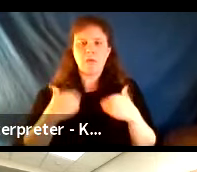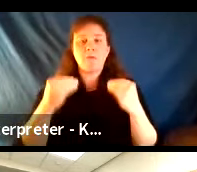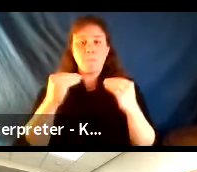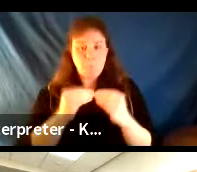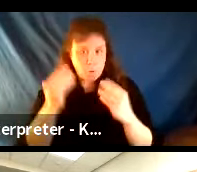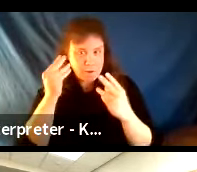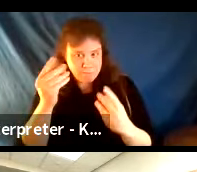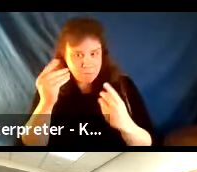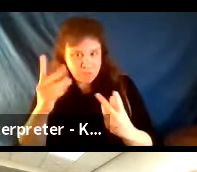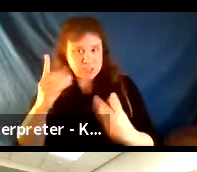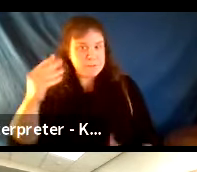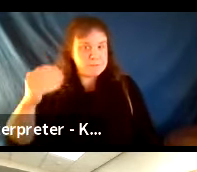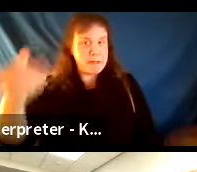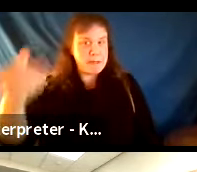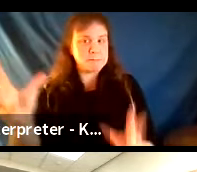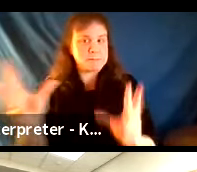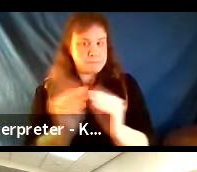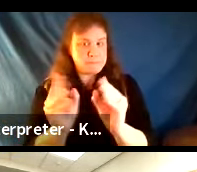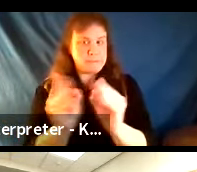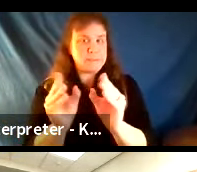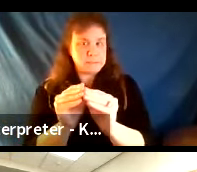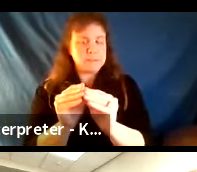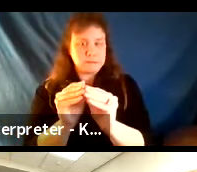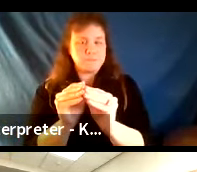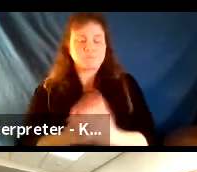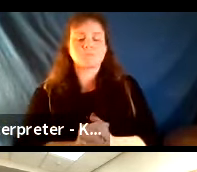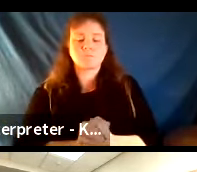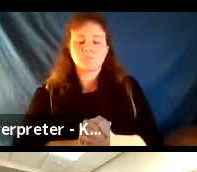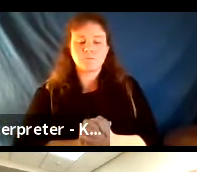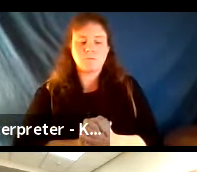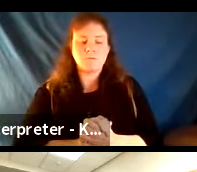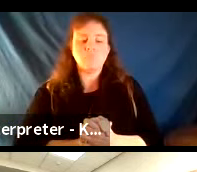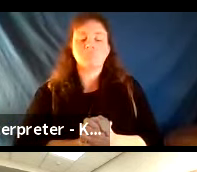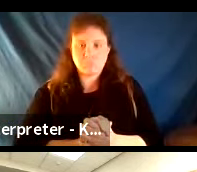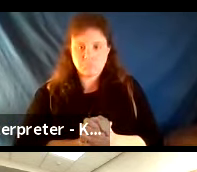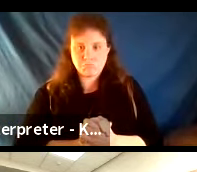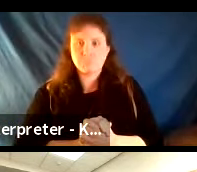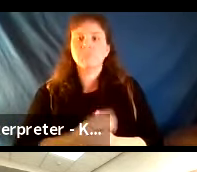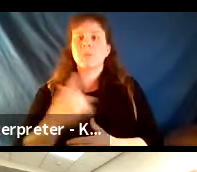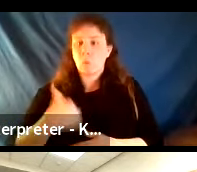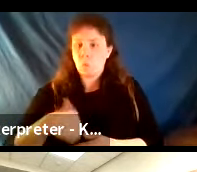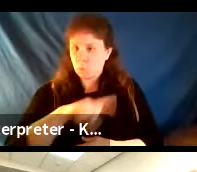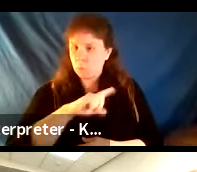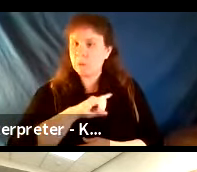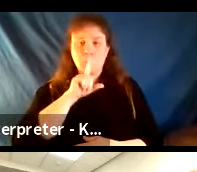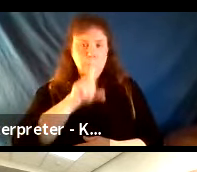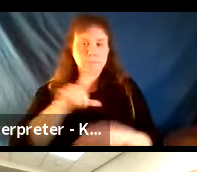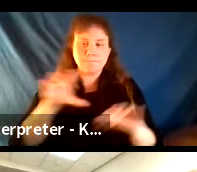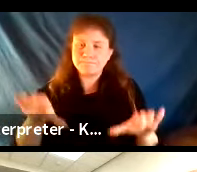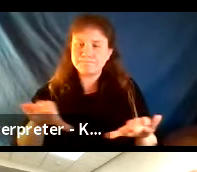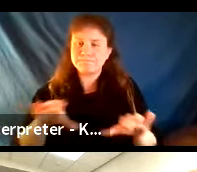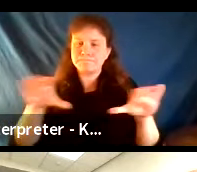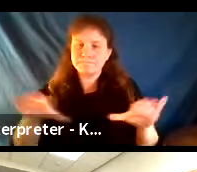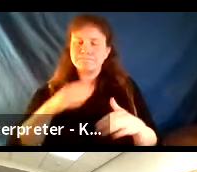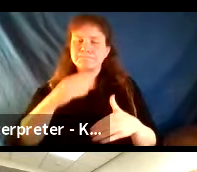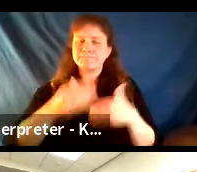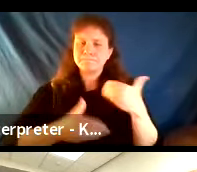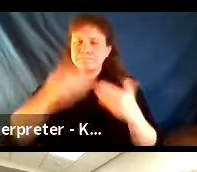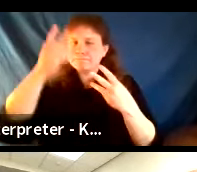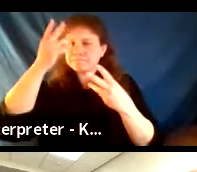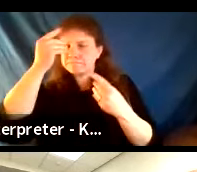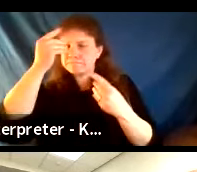at our next meeting. But we are definitely actively in process in really thinking about how